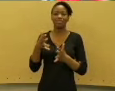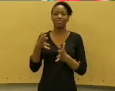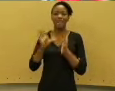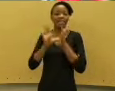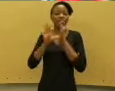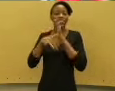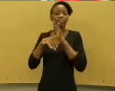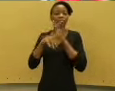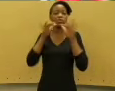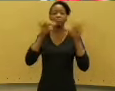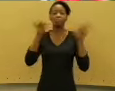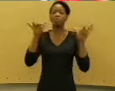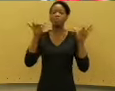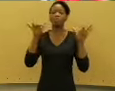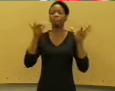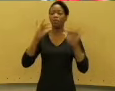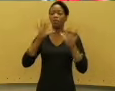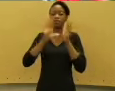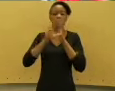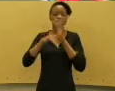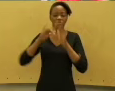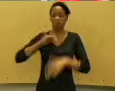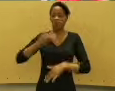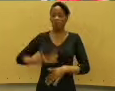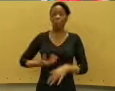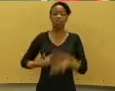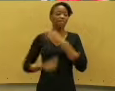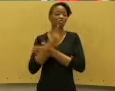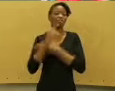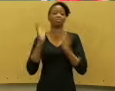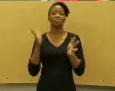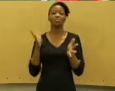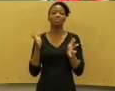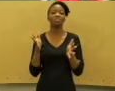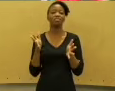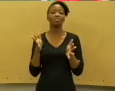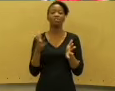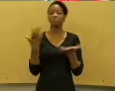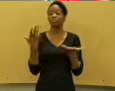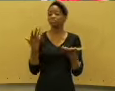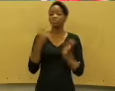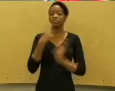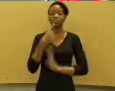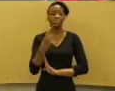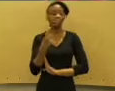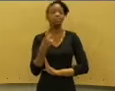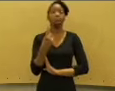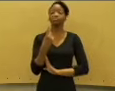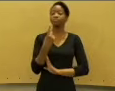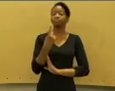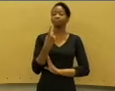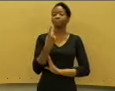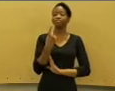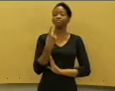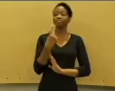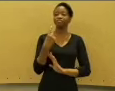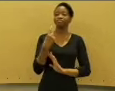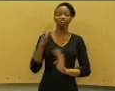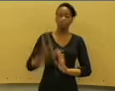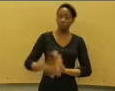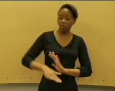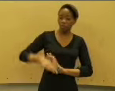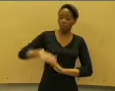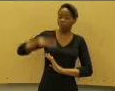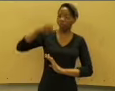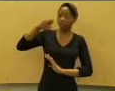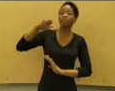then? So let's say you're born disabled, you know, and you're going through all of these things. What happens with